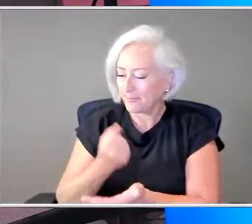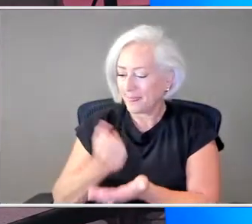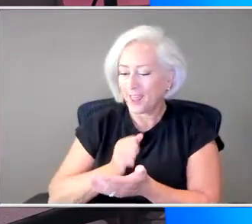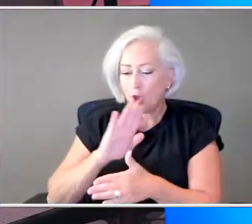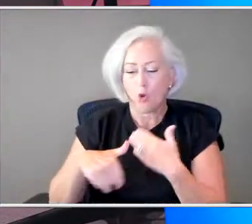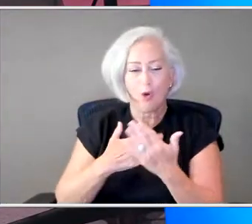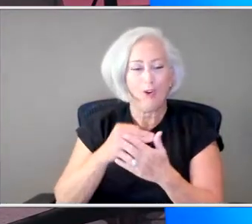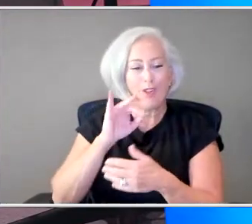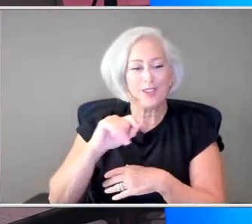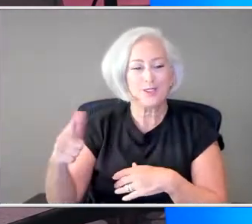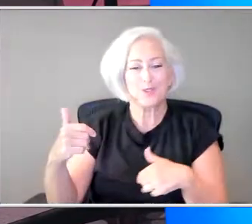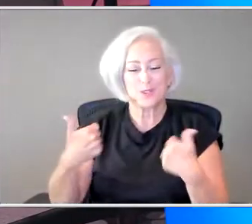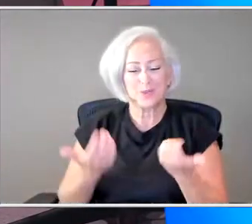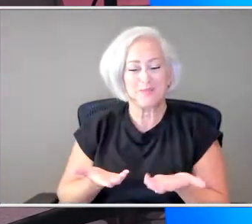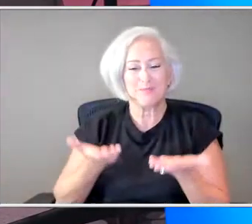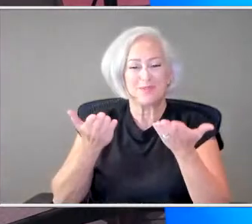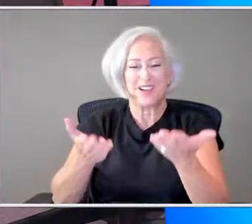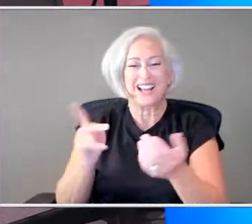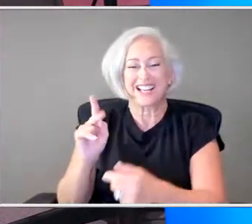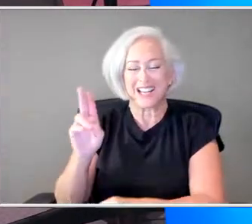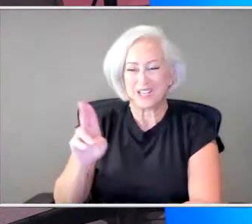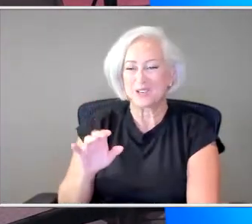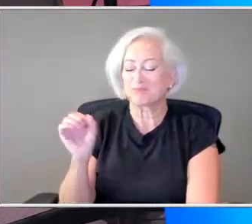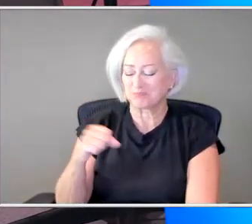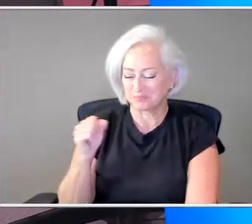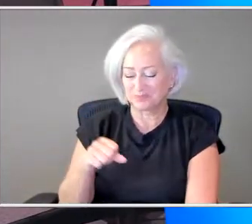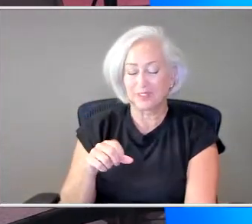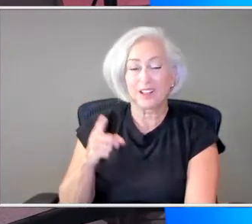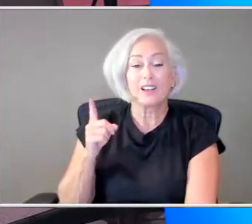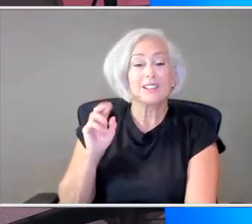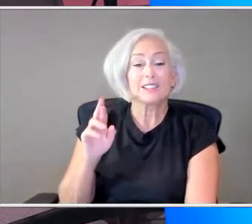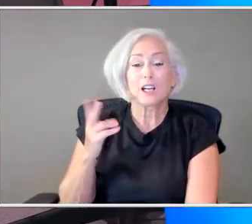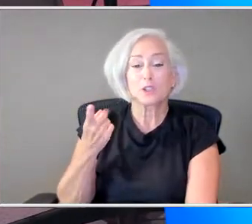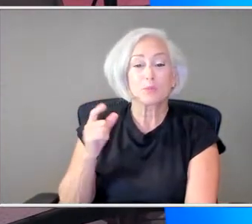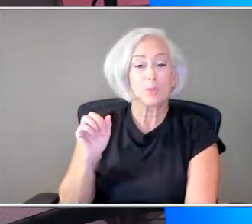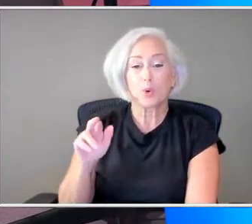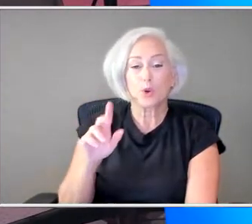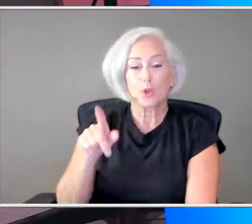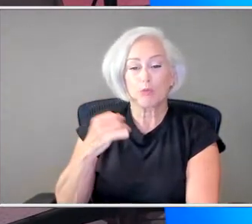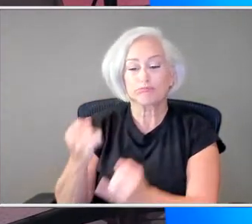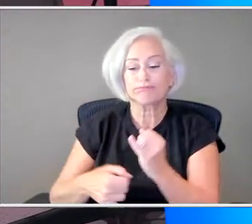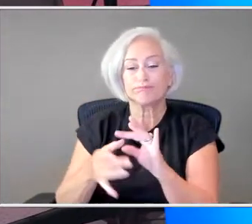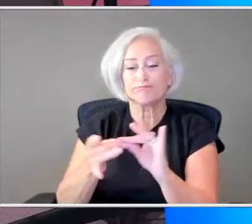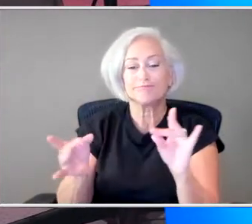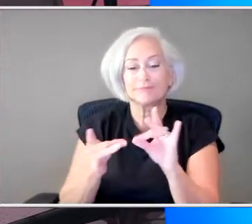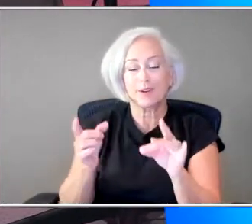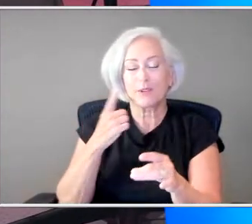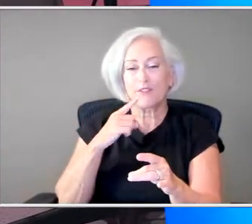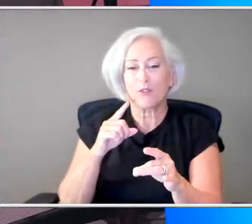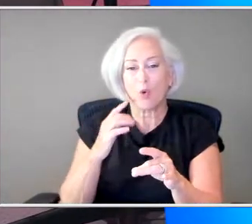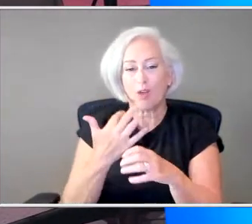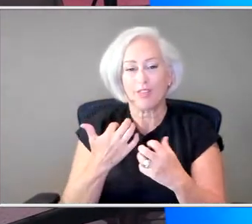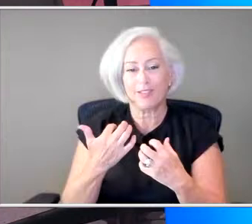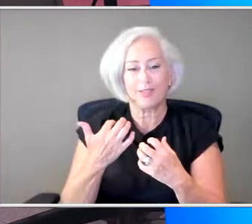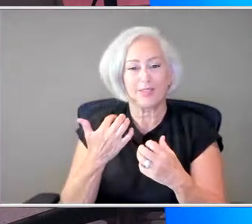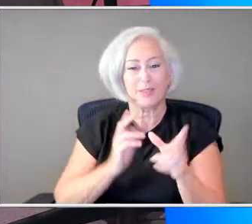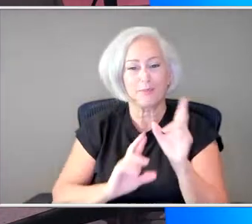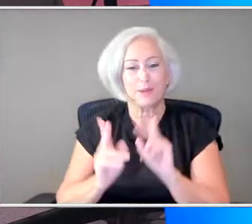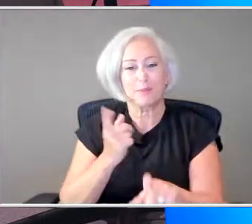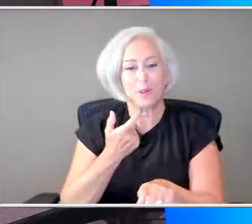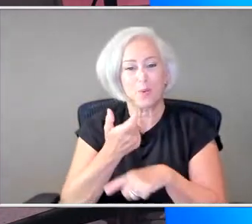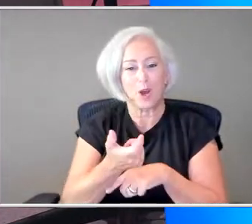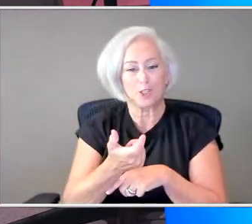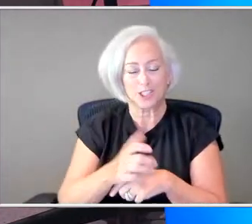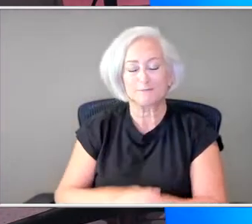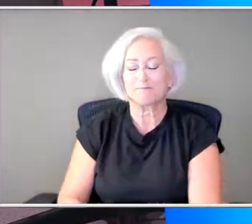did. And really worked it. Yep, absolutely. Dr. Porter, what would be your final thoughts for our audience and for Angela? Well, for Angela,